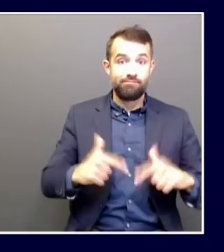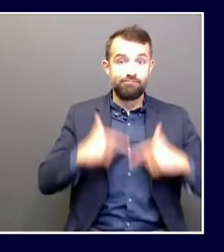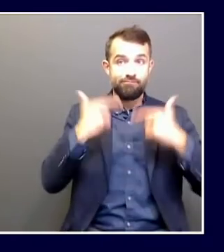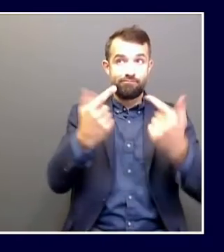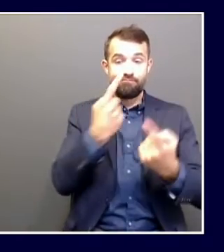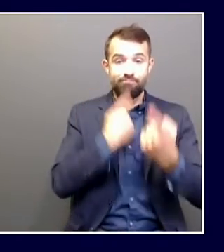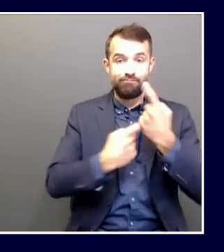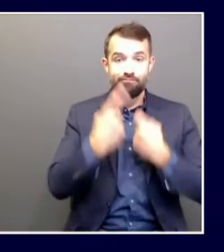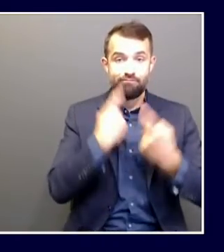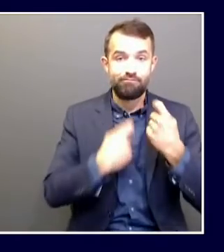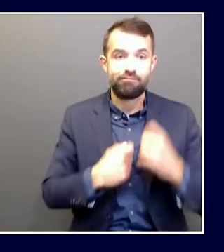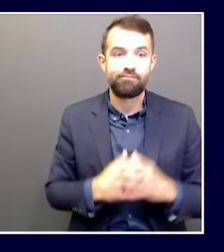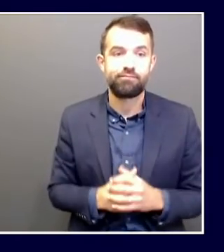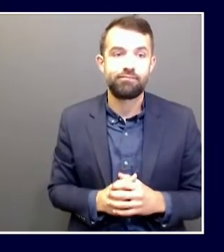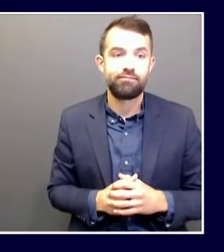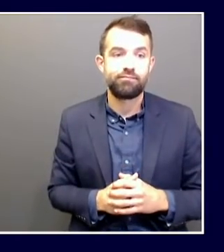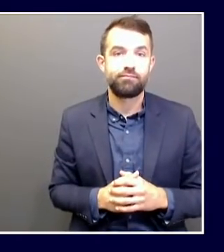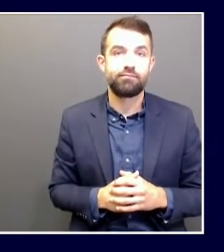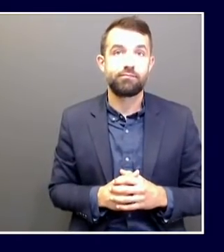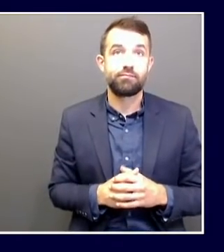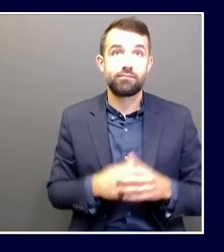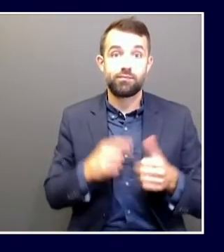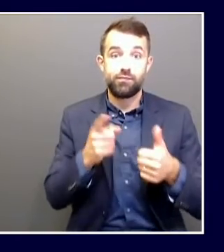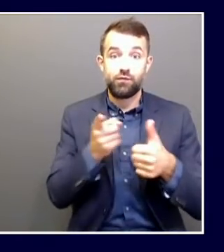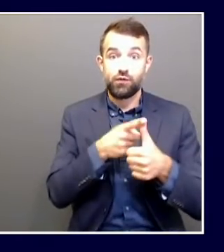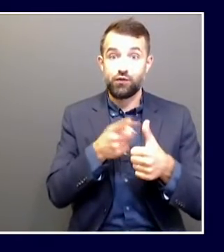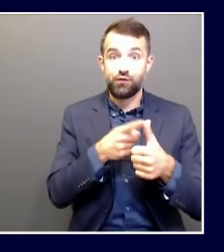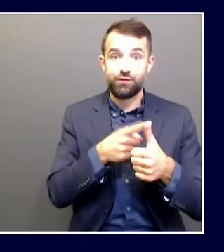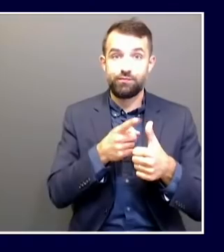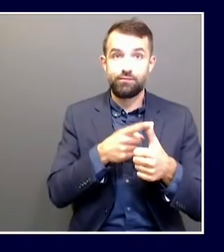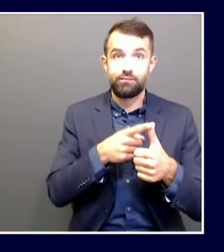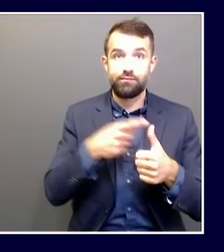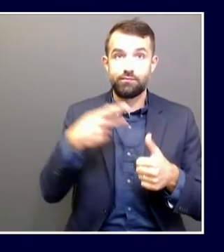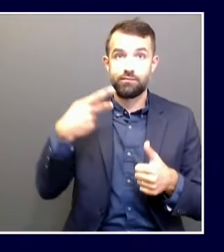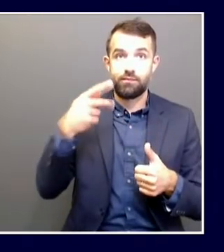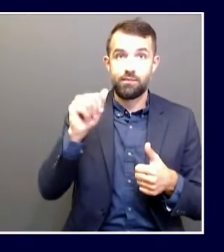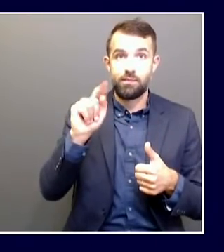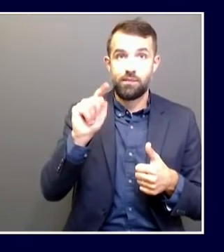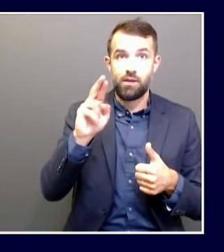media today. The first question for the afternoon goes to Patrick Whittle.